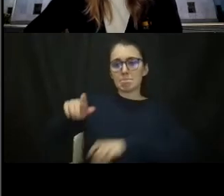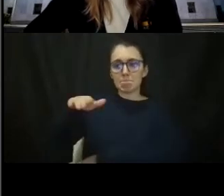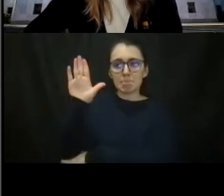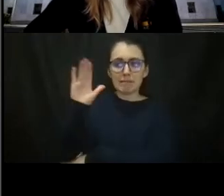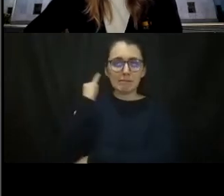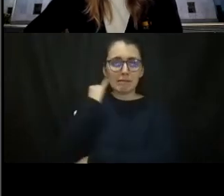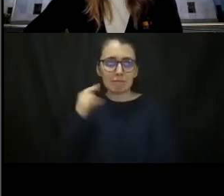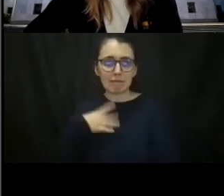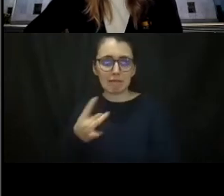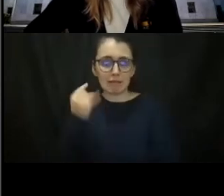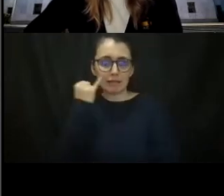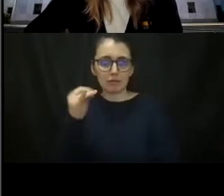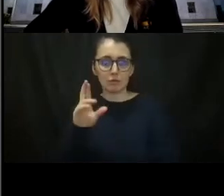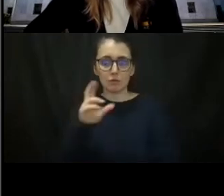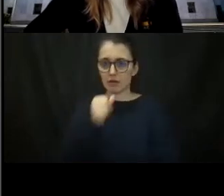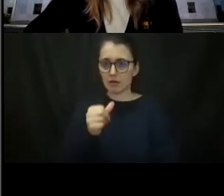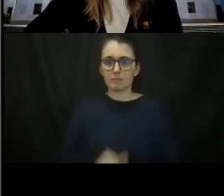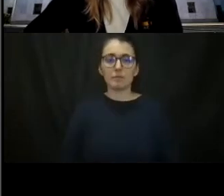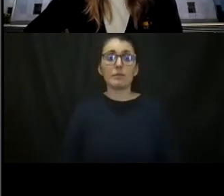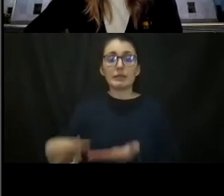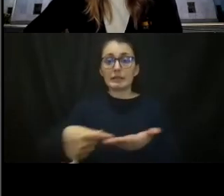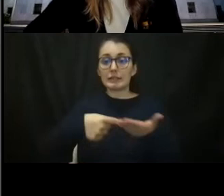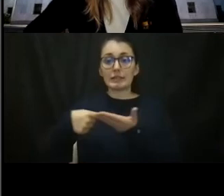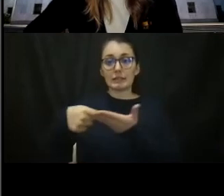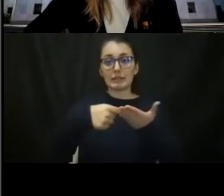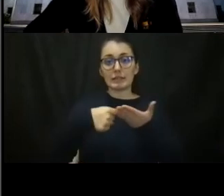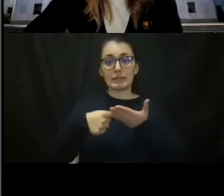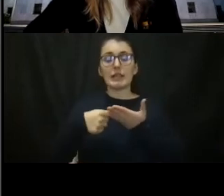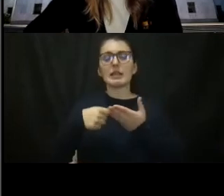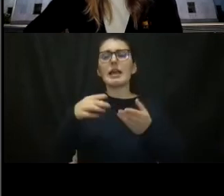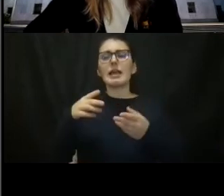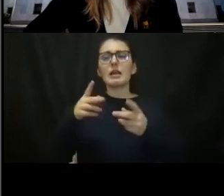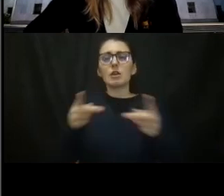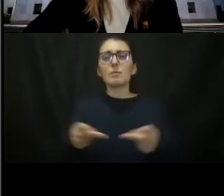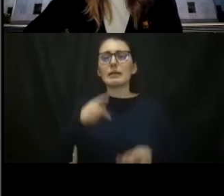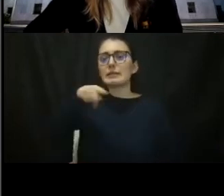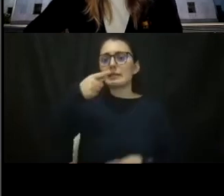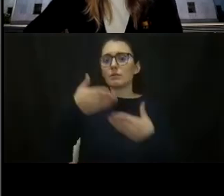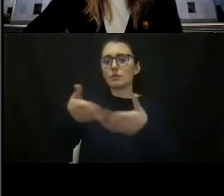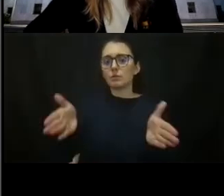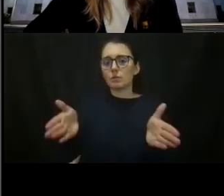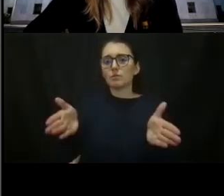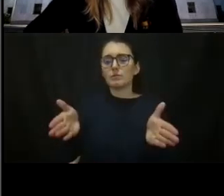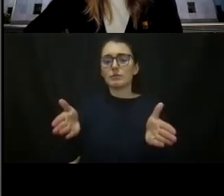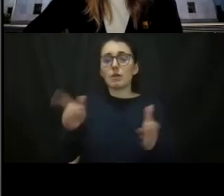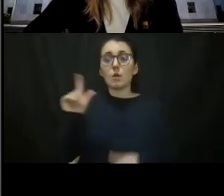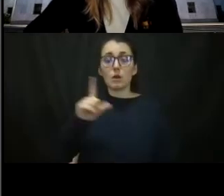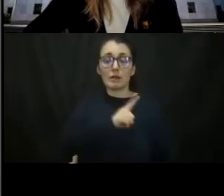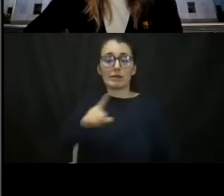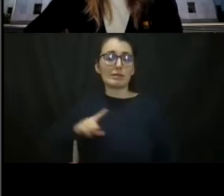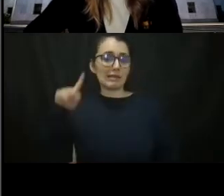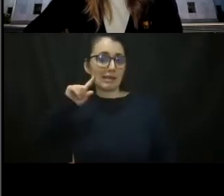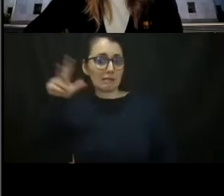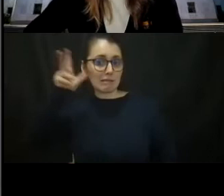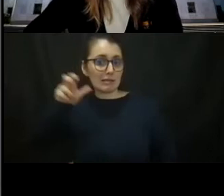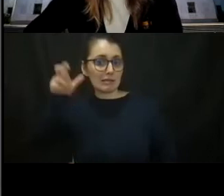like the idea. These discussions take place in hearing rooms where legislators mostly hear and